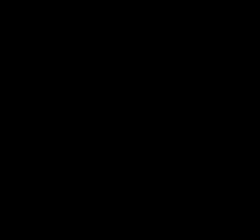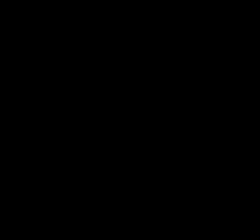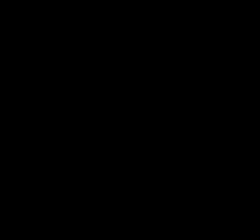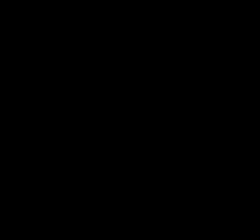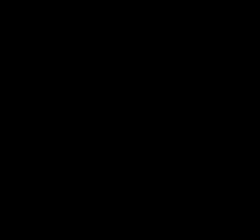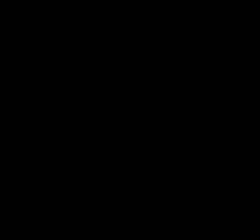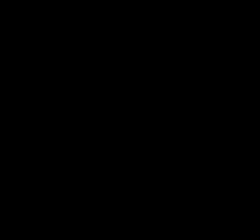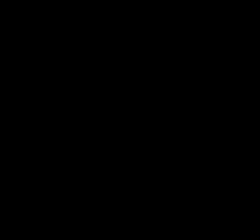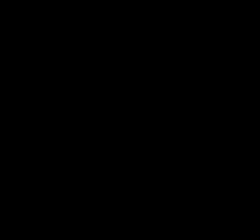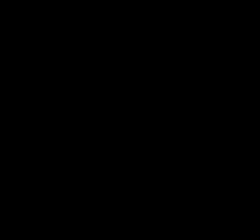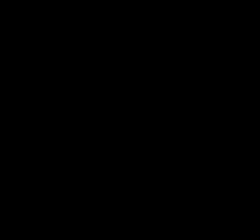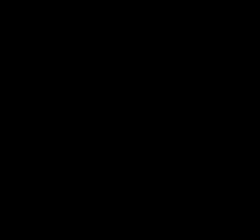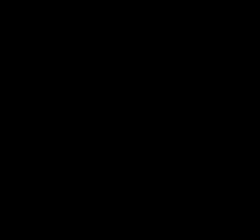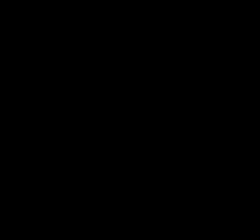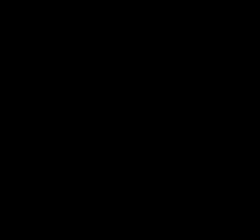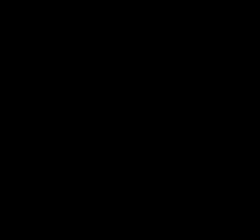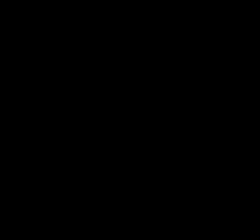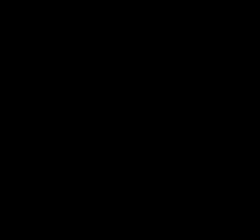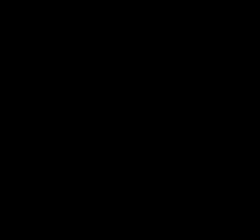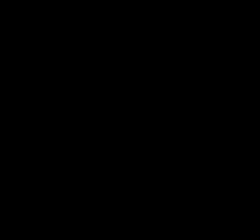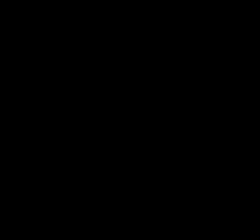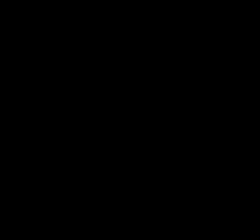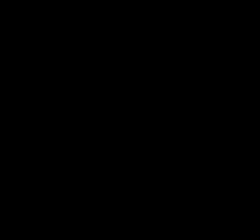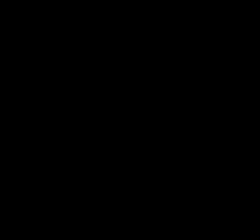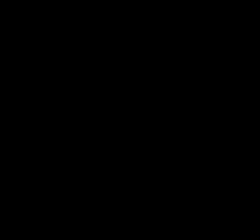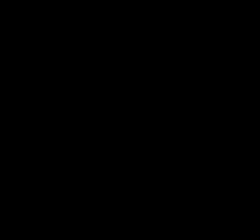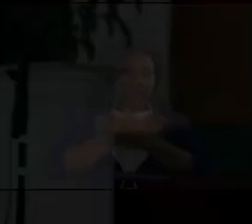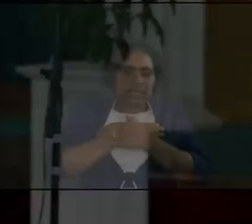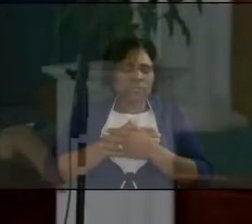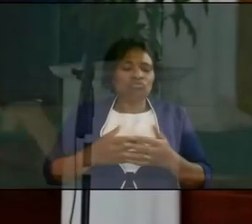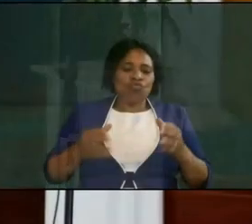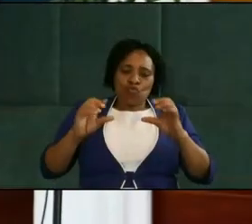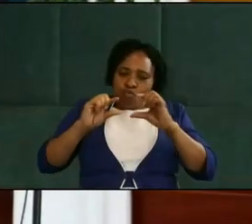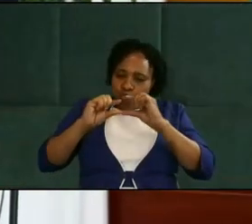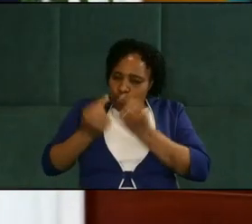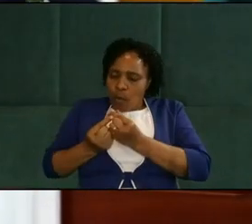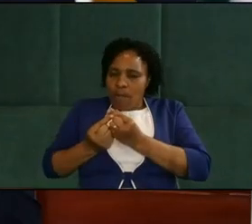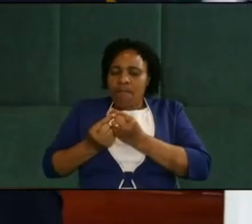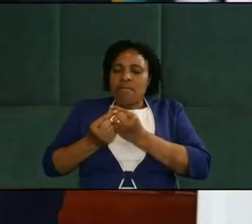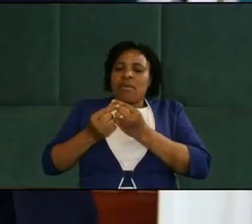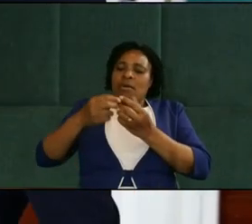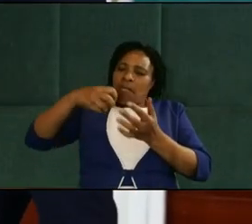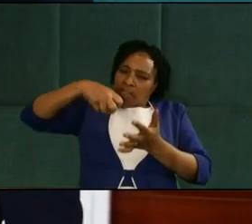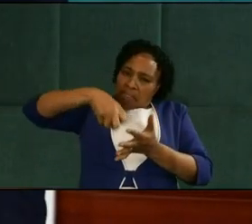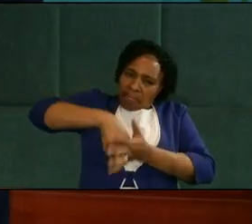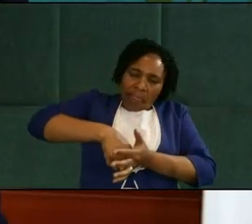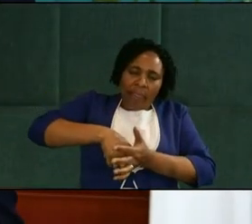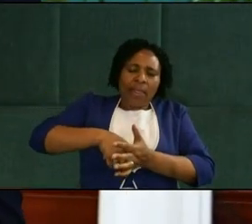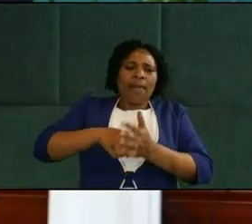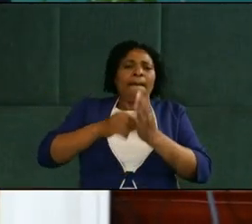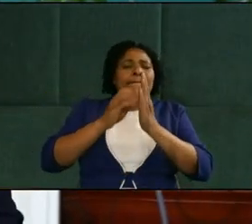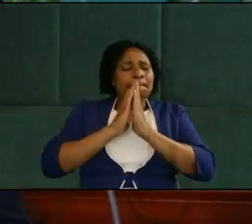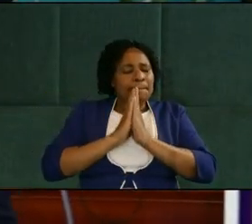got Ananias, Mishael, and Azariah, his companions, and they went down on their knees, and that they prayed to God that they might